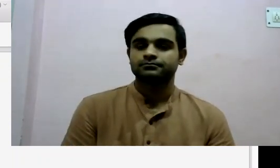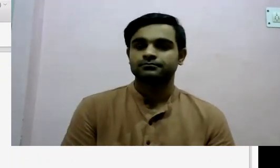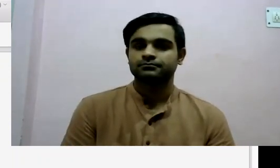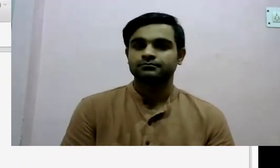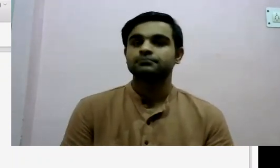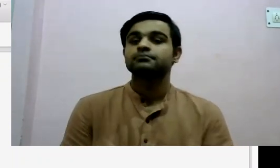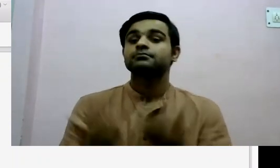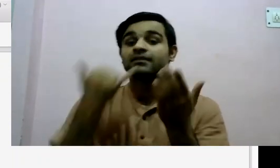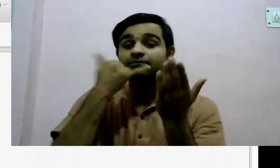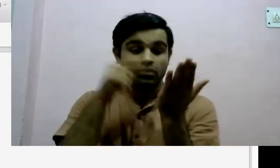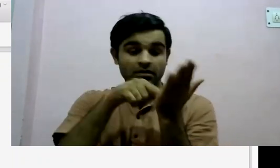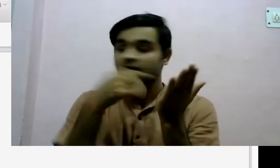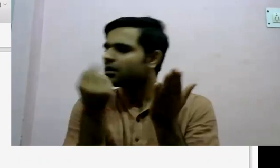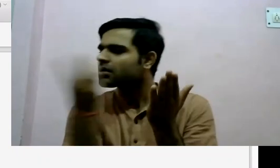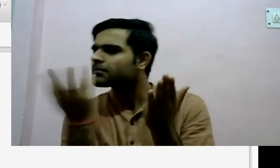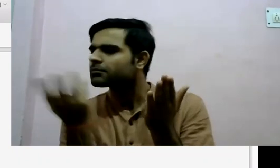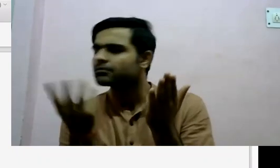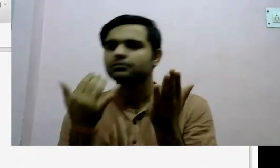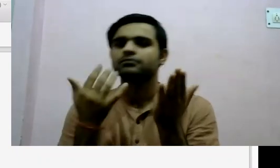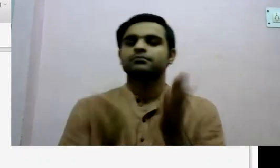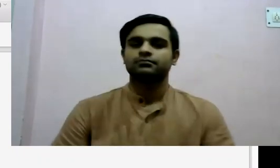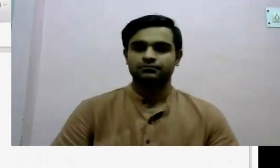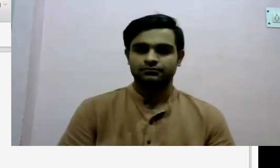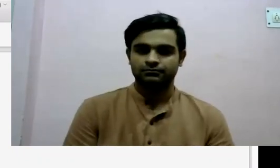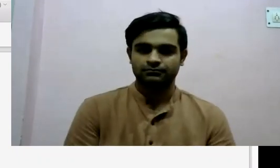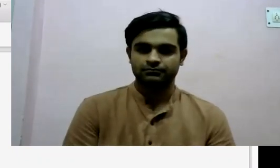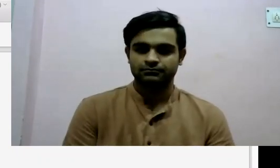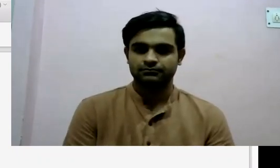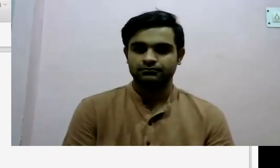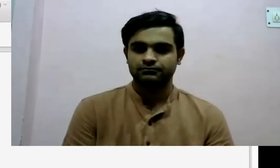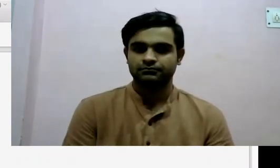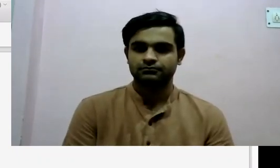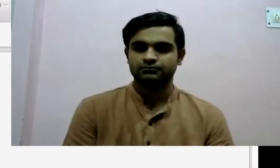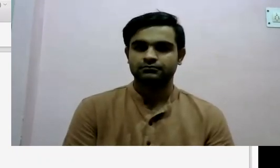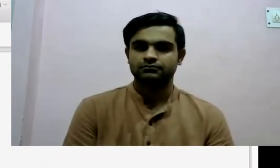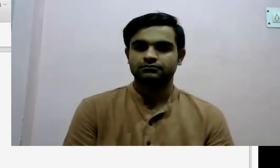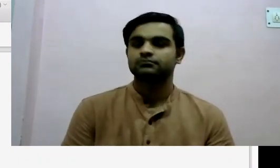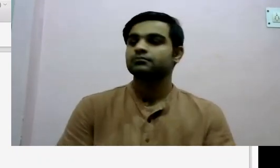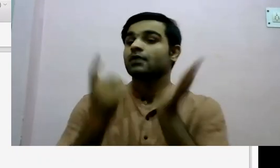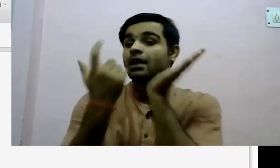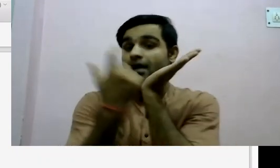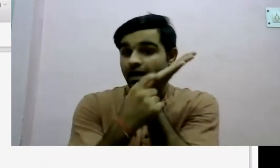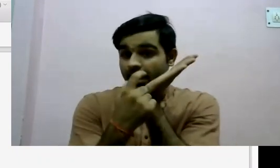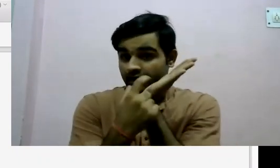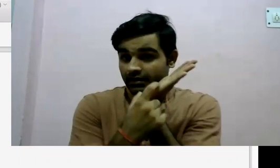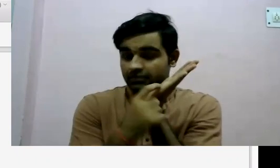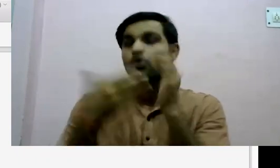Again, phone number. Slowly. Okay. Address.